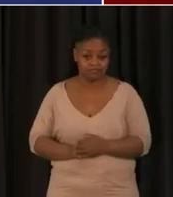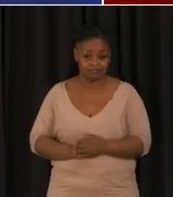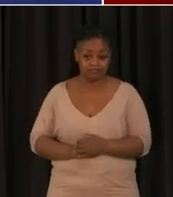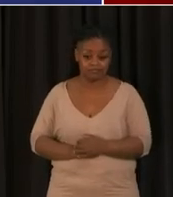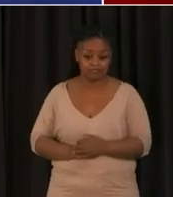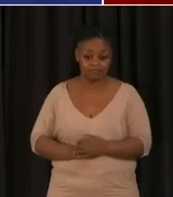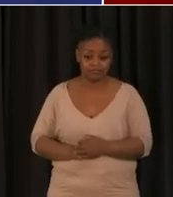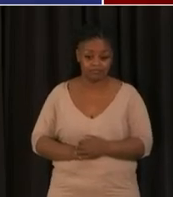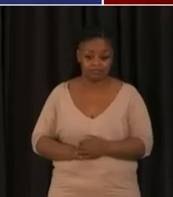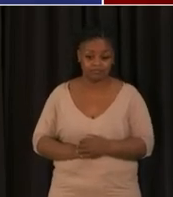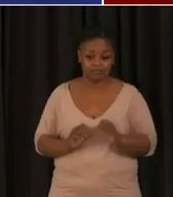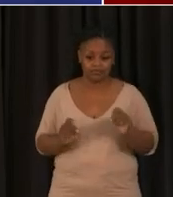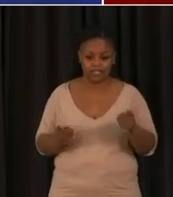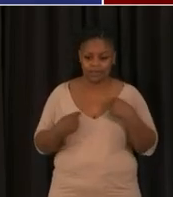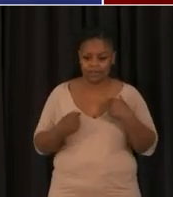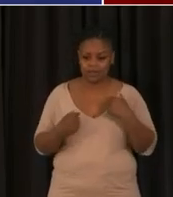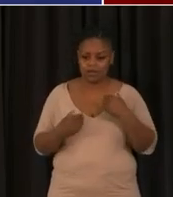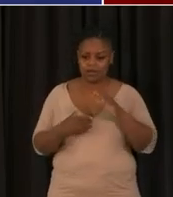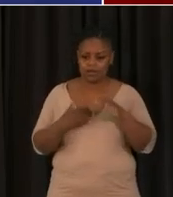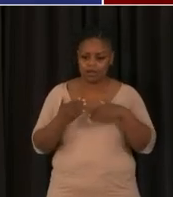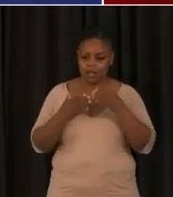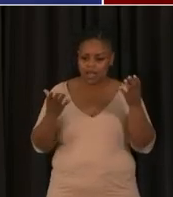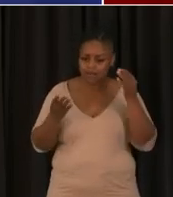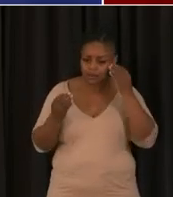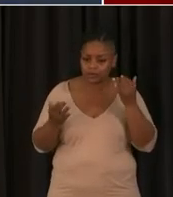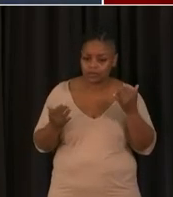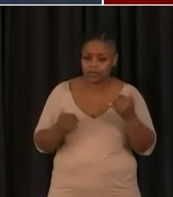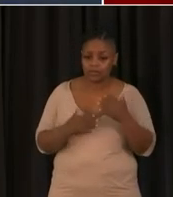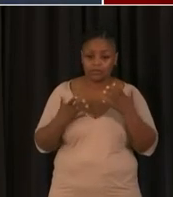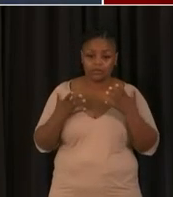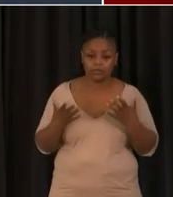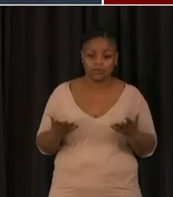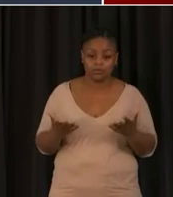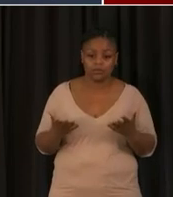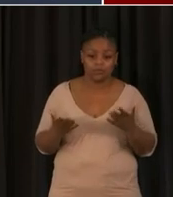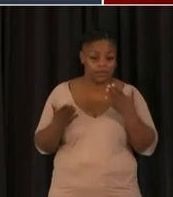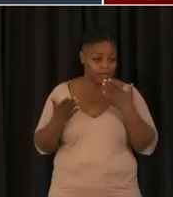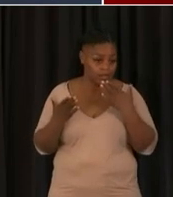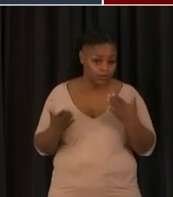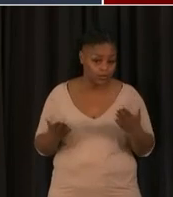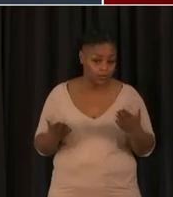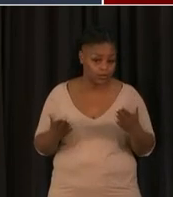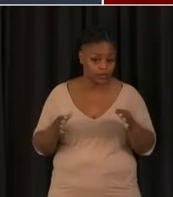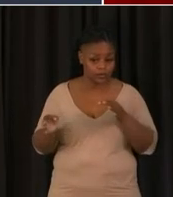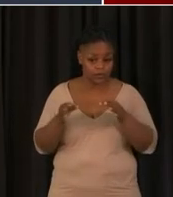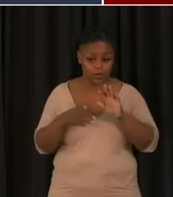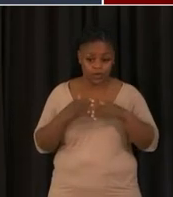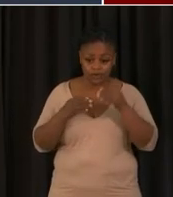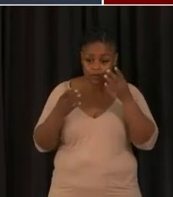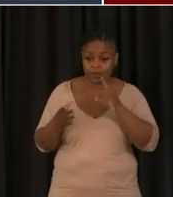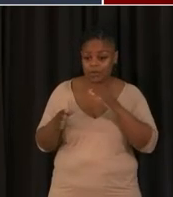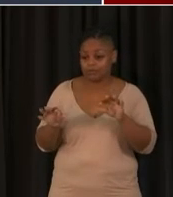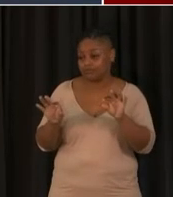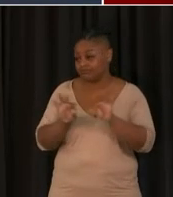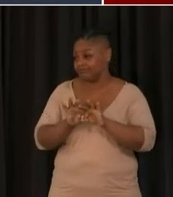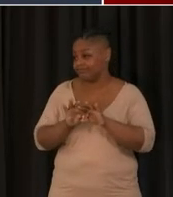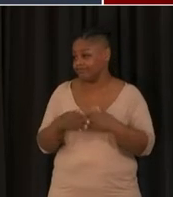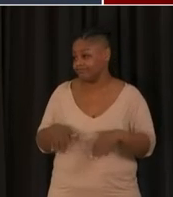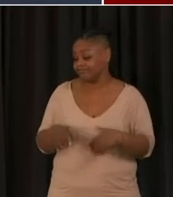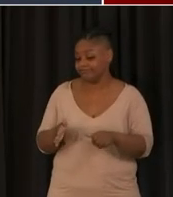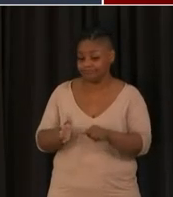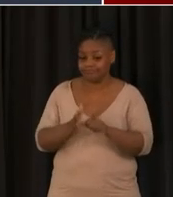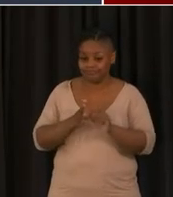and then how long is the program before you receive the match? How many seminars or workshops do you go through? Sure. That 4-to-1 match